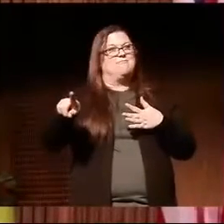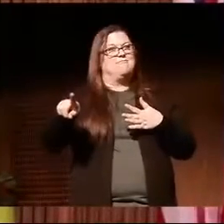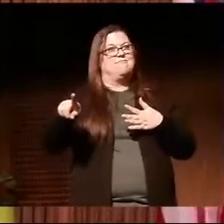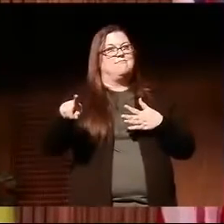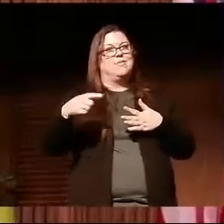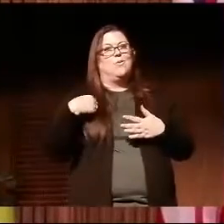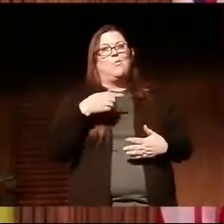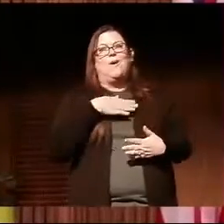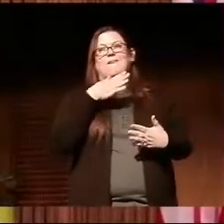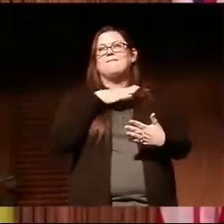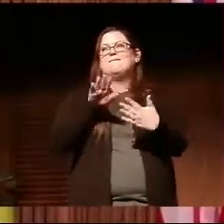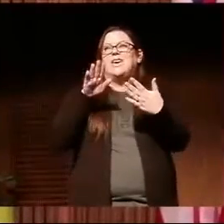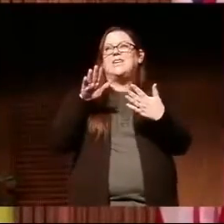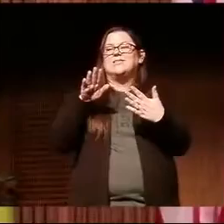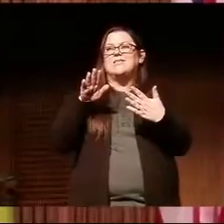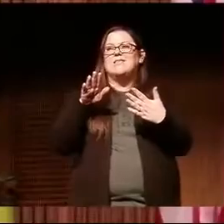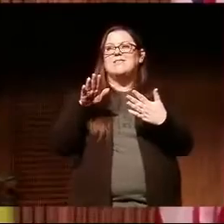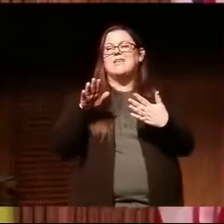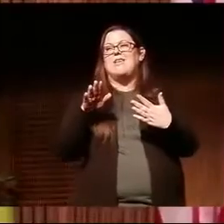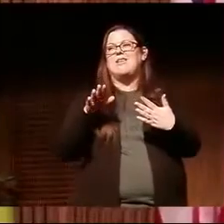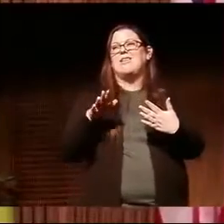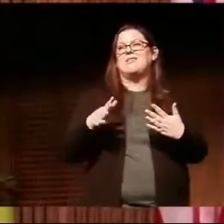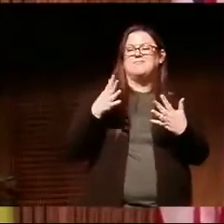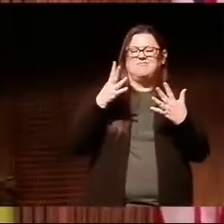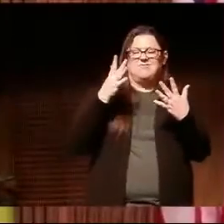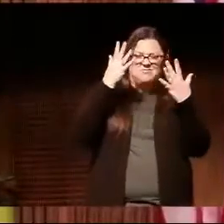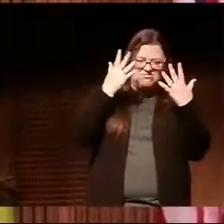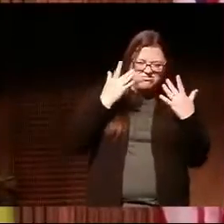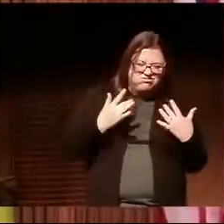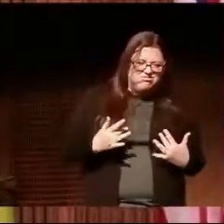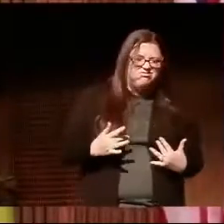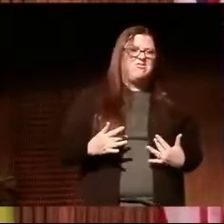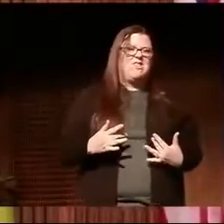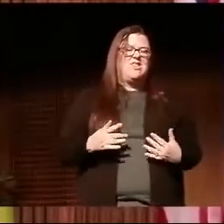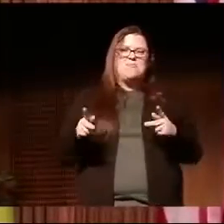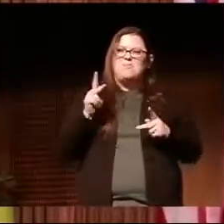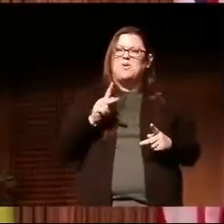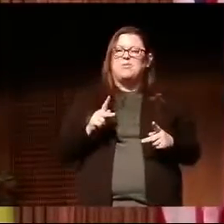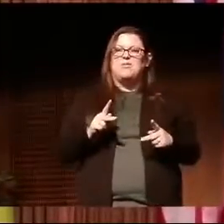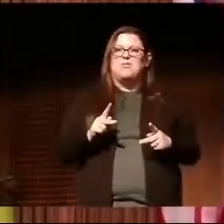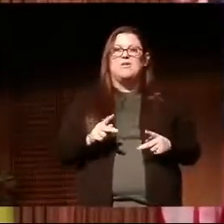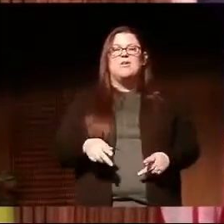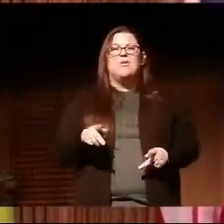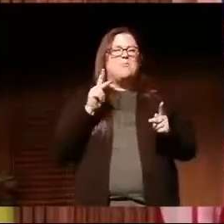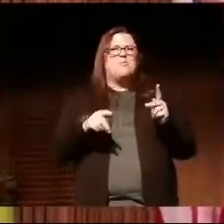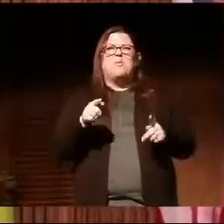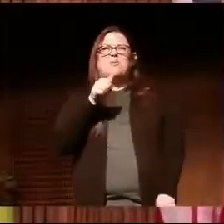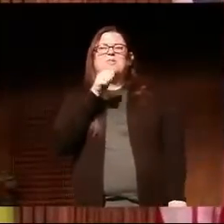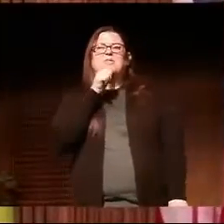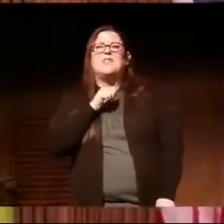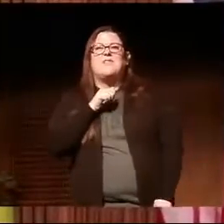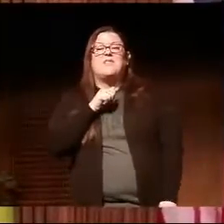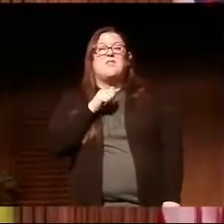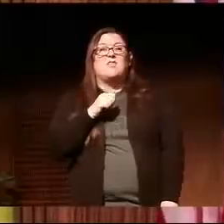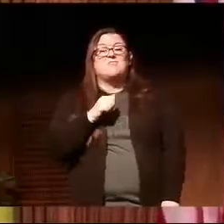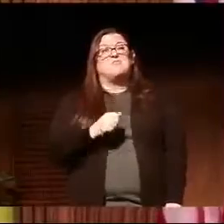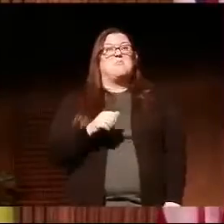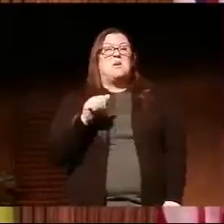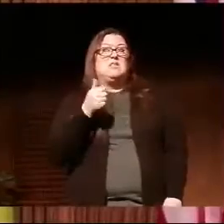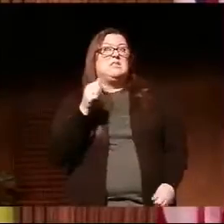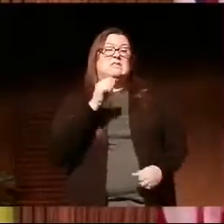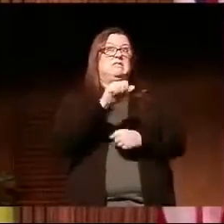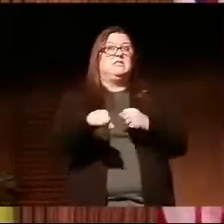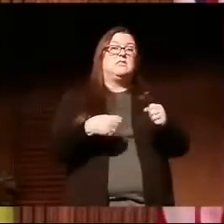misery that sin brings with it to the human race. People will suffer for a decade, maybe 12 years, say,